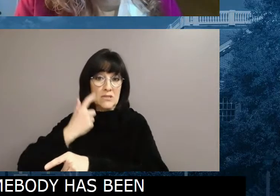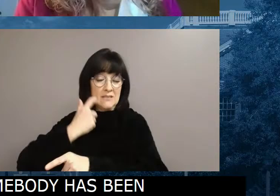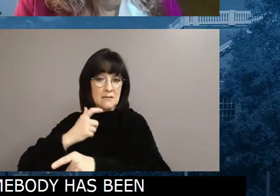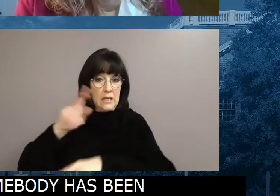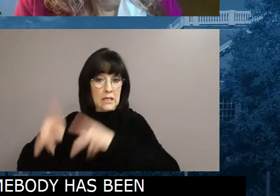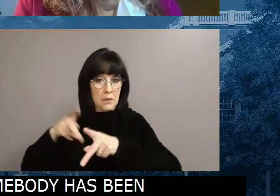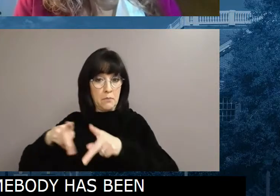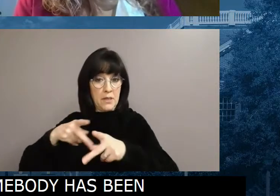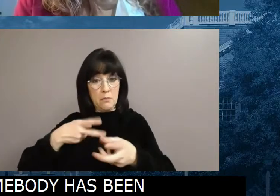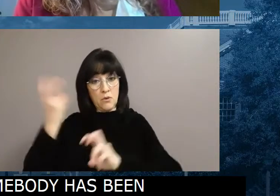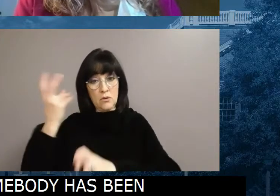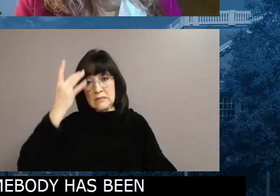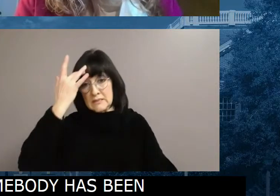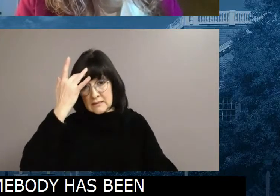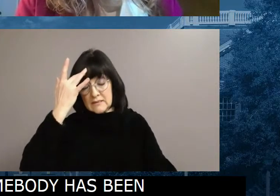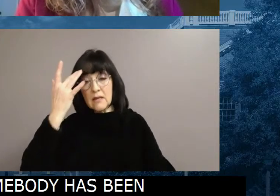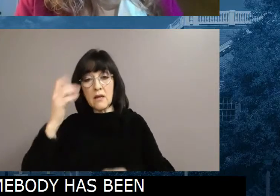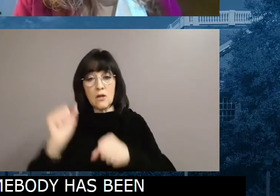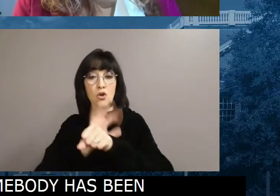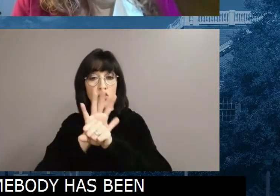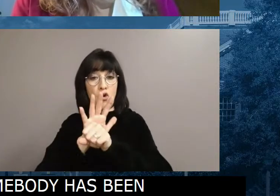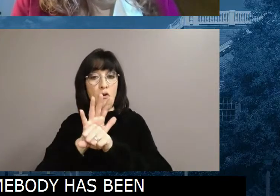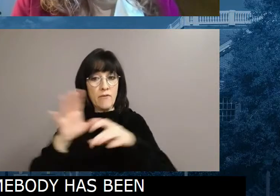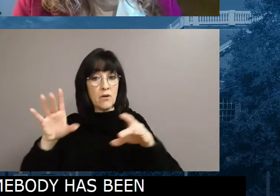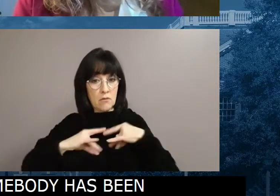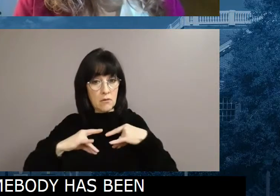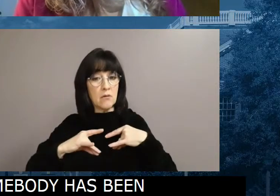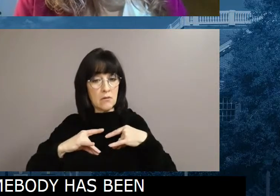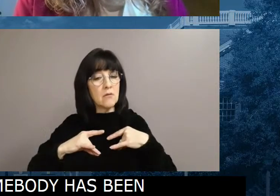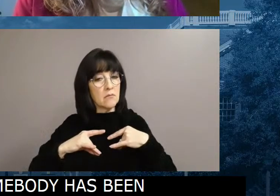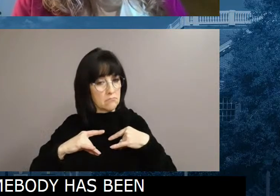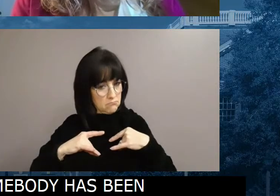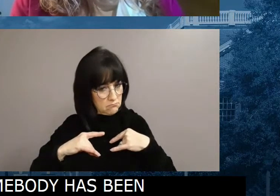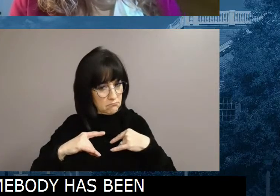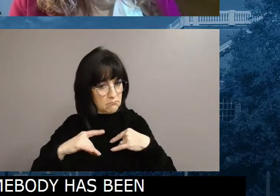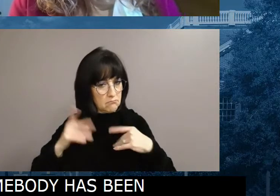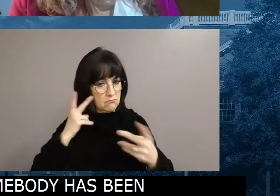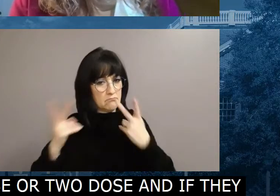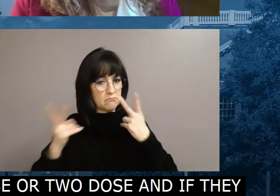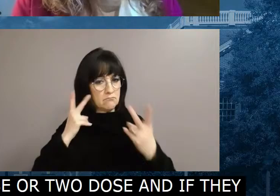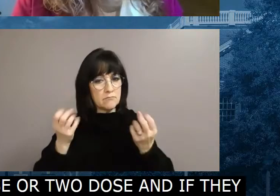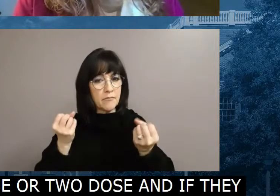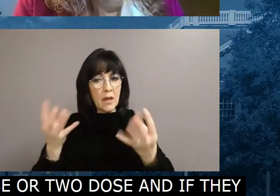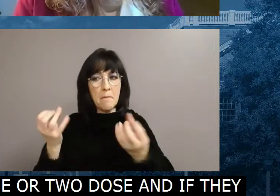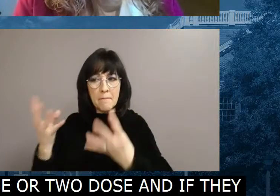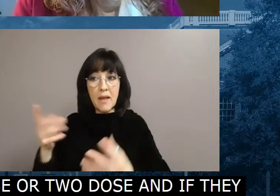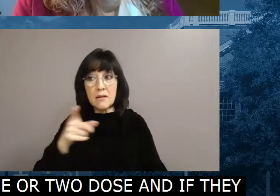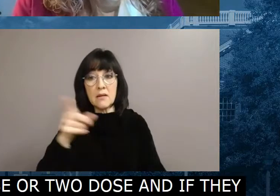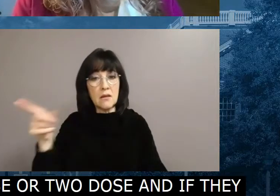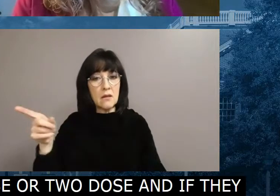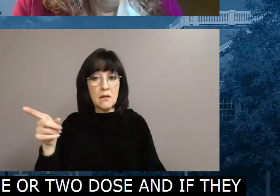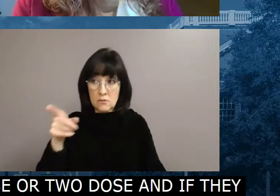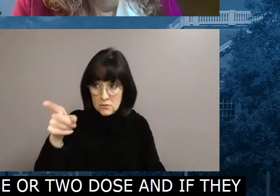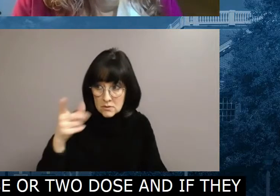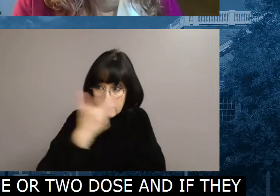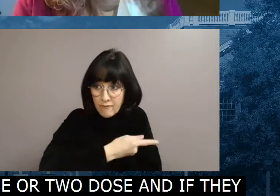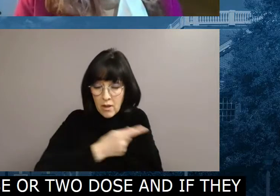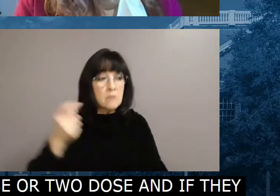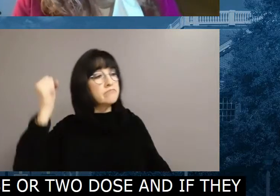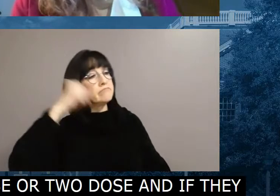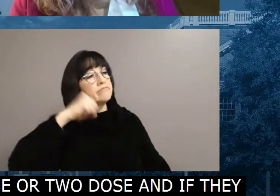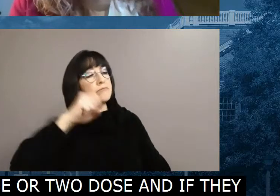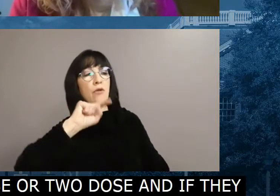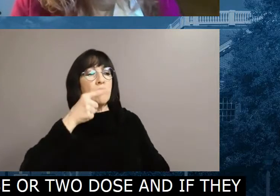people, both cases and contacts, who have been partially vaccinated and